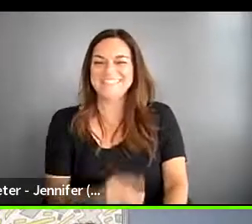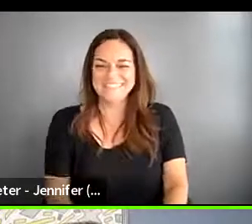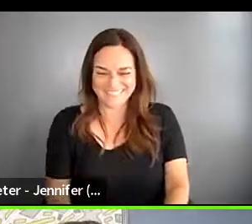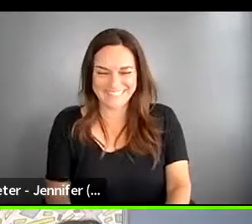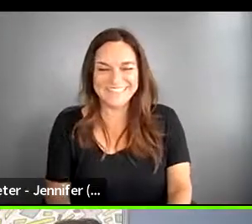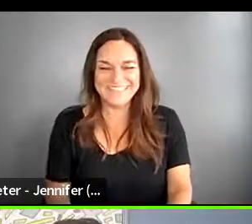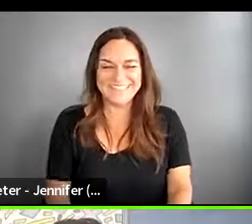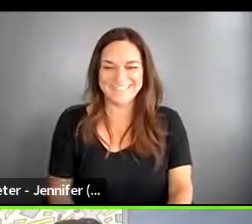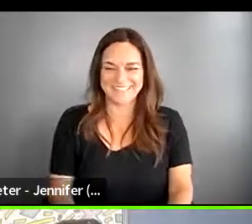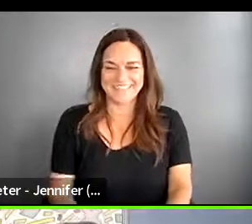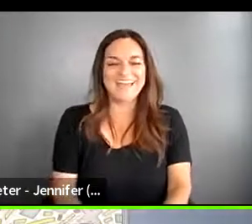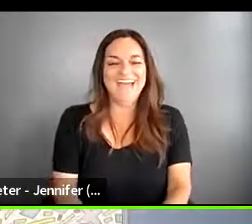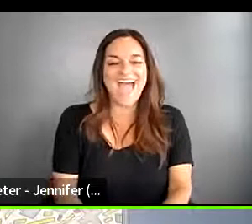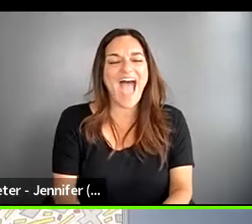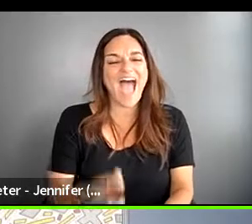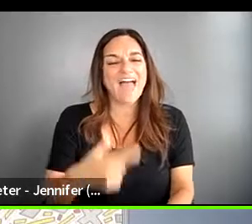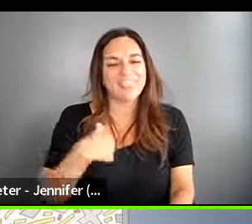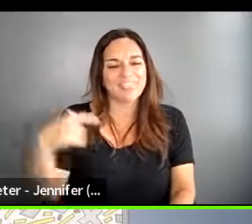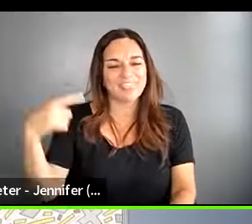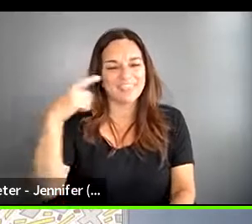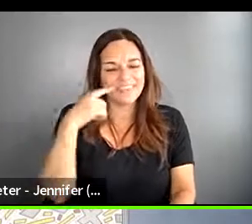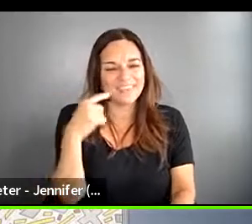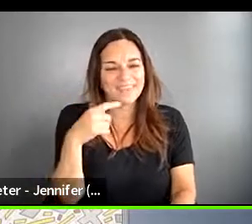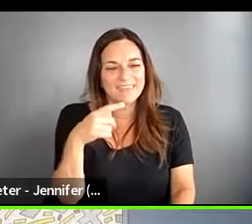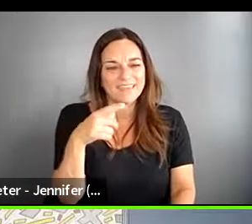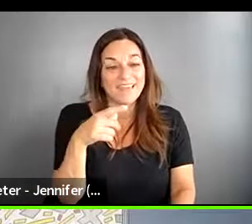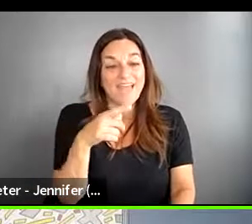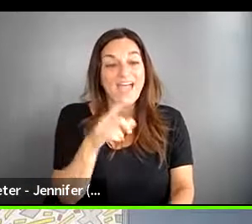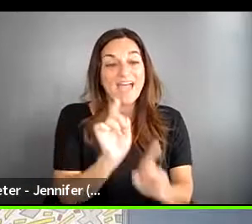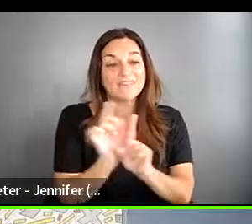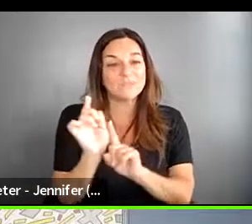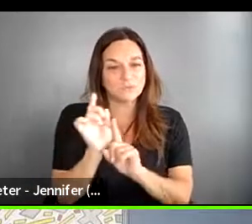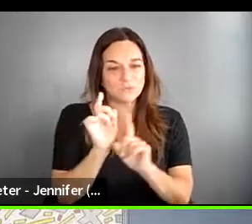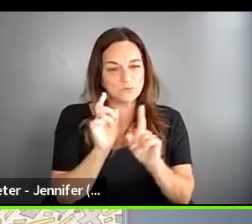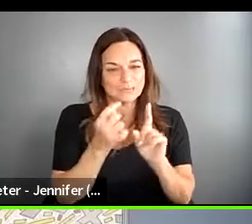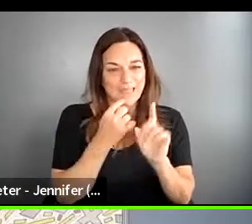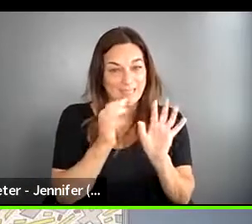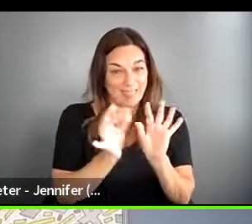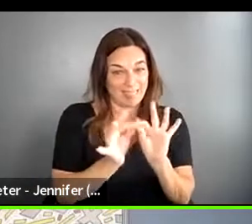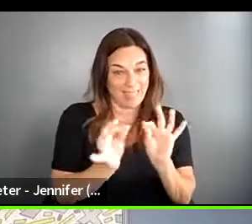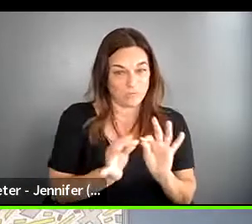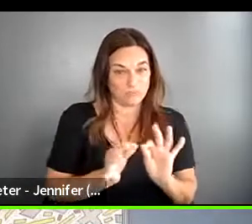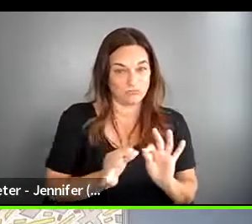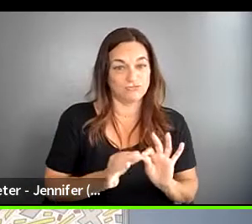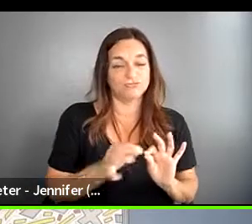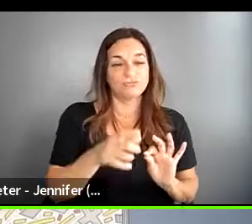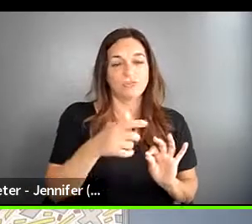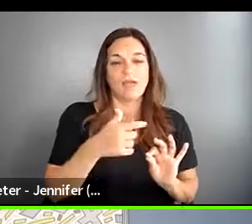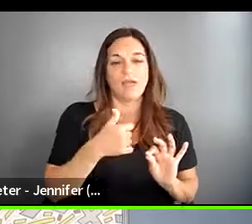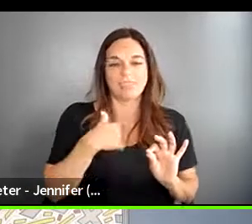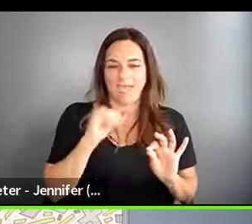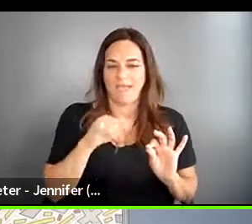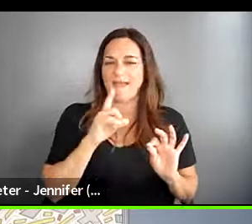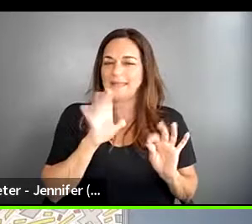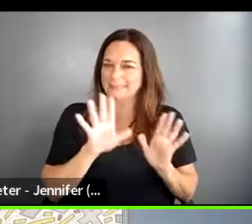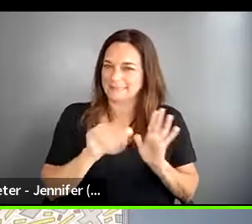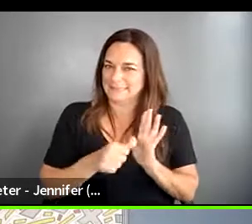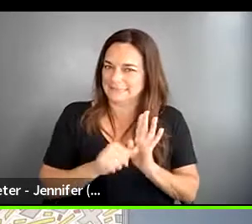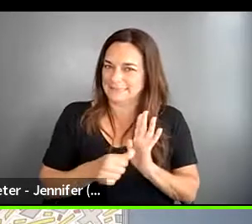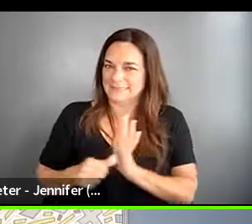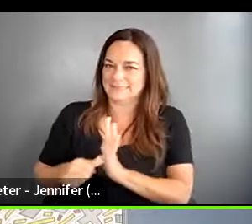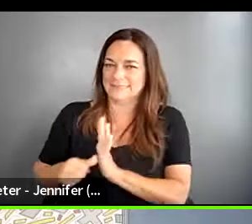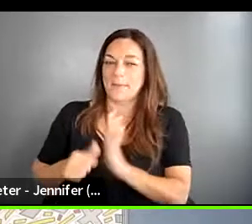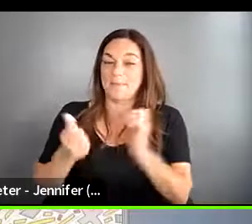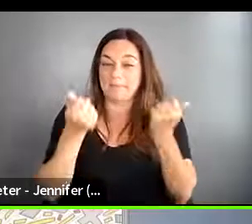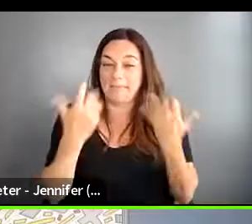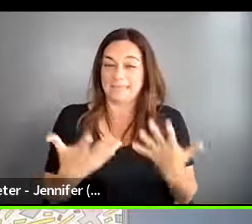You absolutely did. And I think as we sift through, language is definitely something that I have uplifted and highlighted in many different spaces.